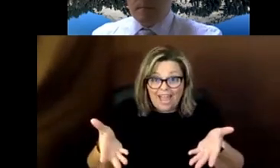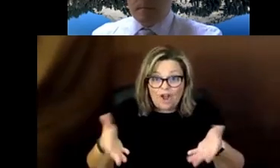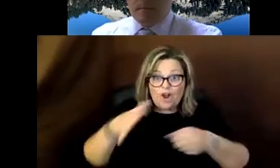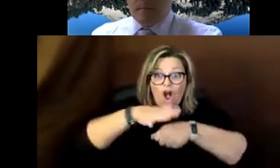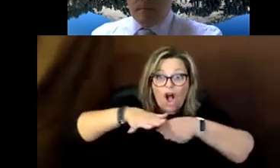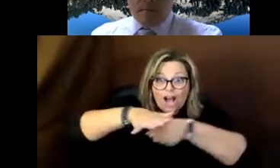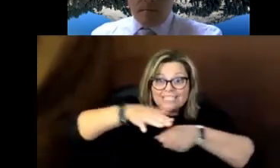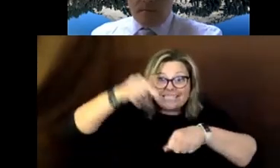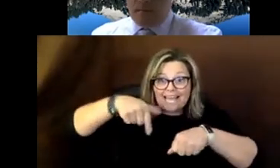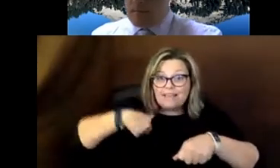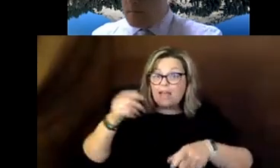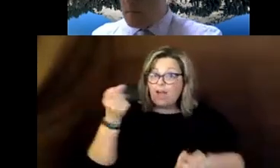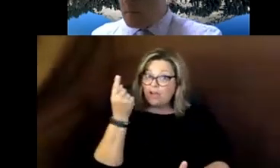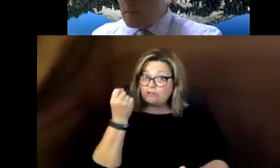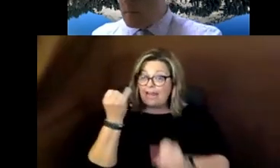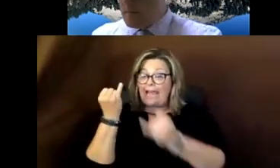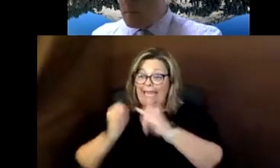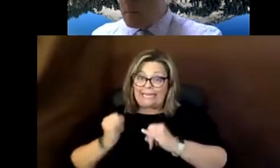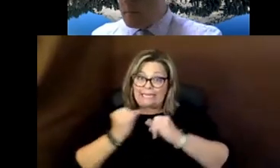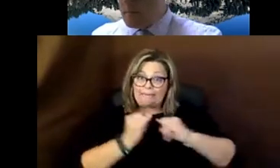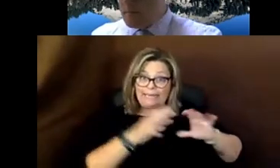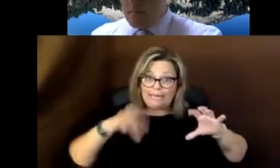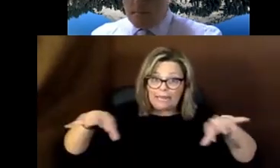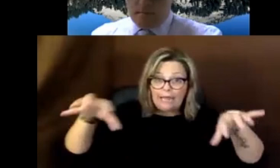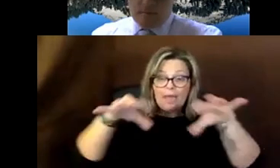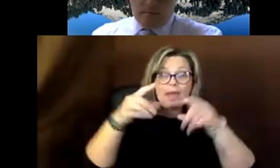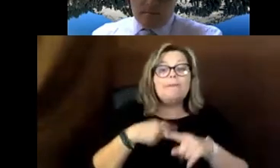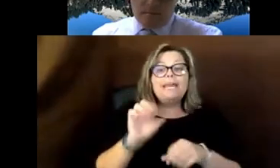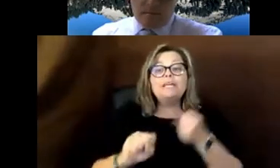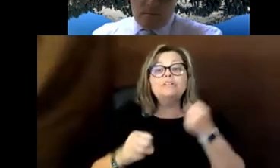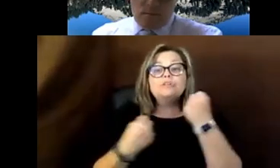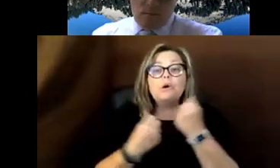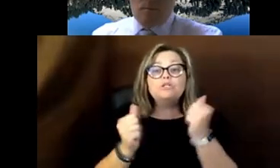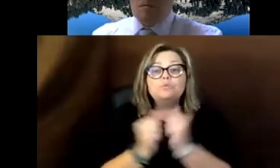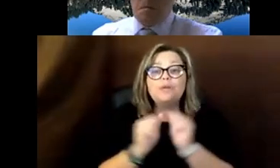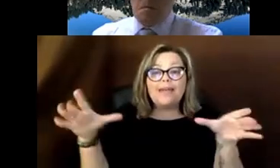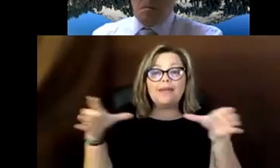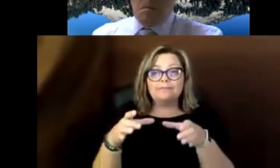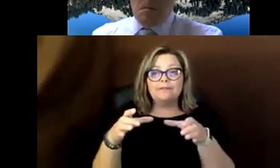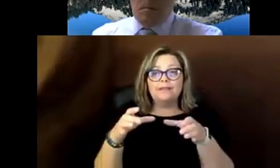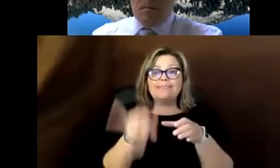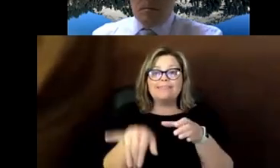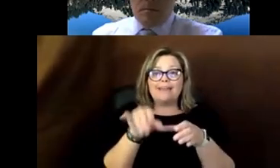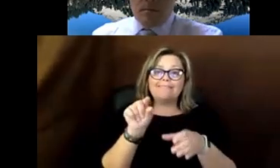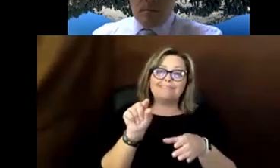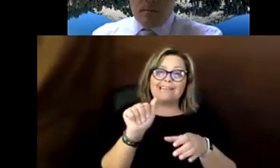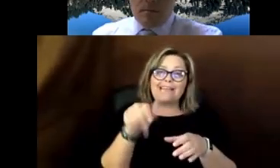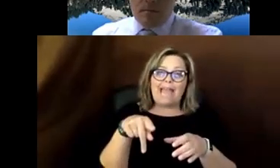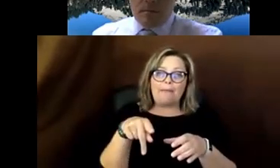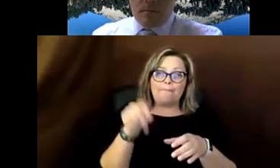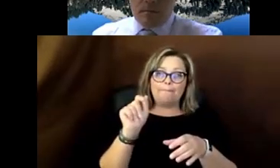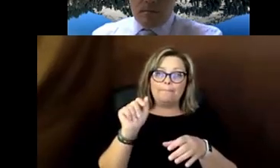are independent, but it supports what we call the trapped in the gap. Those that are not